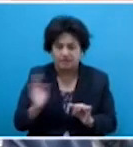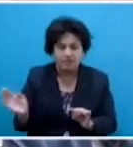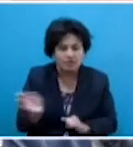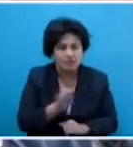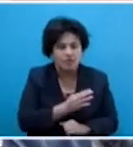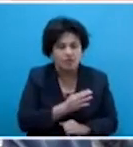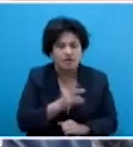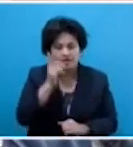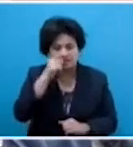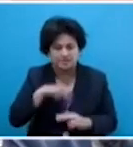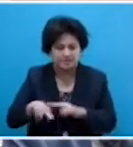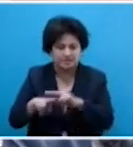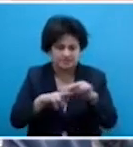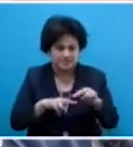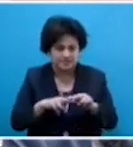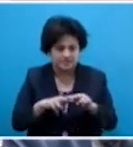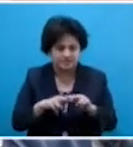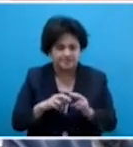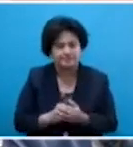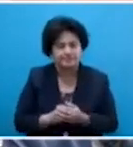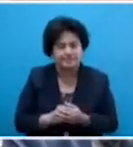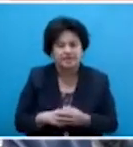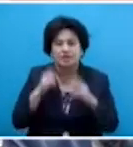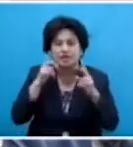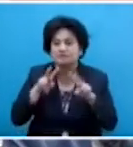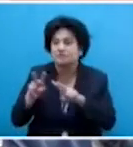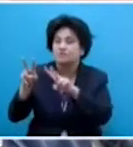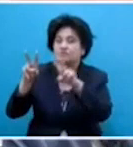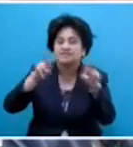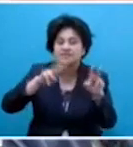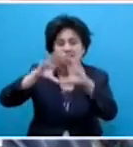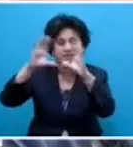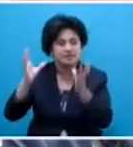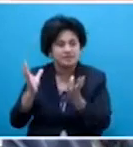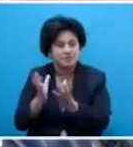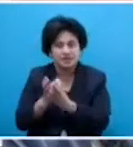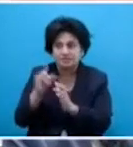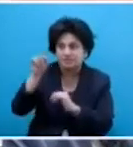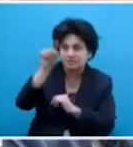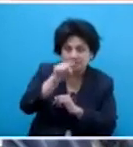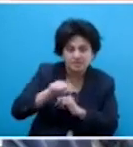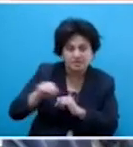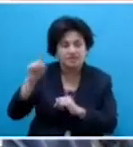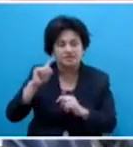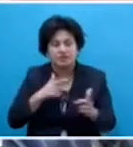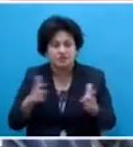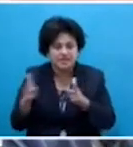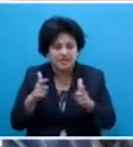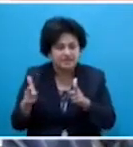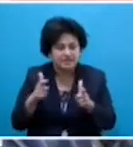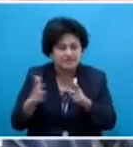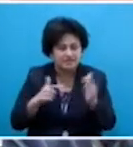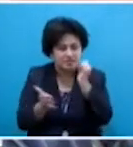Fijian," unquote. You only have to look around the world at rugby tournaments, regardless of whether our Sevens teams